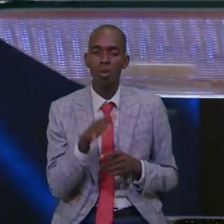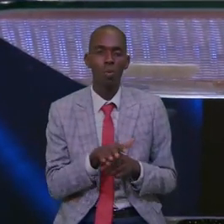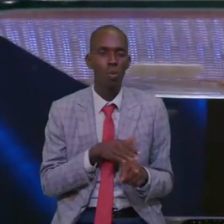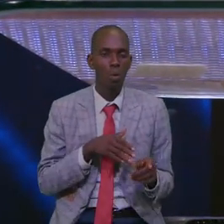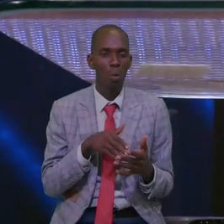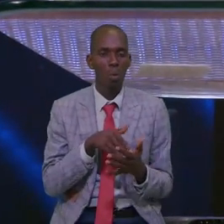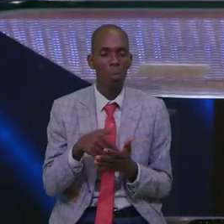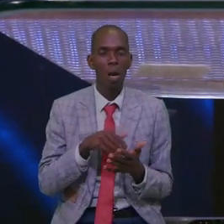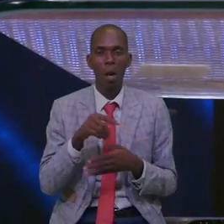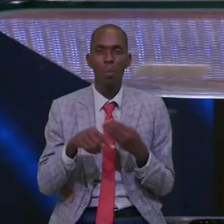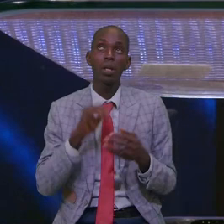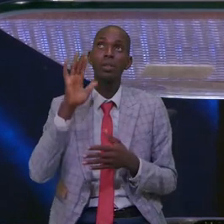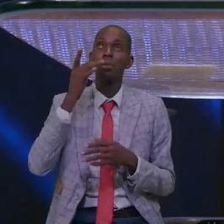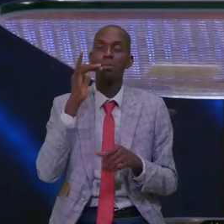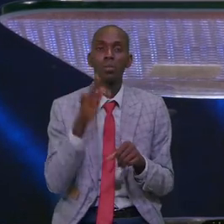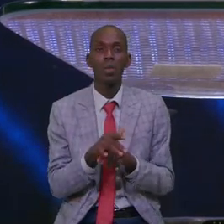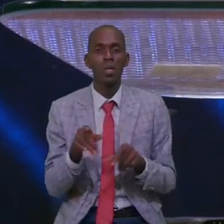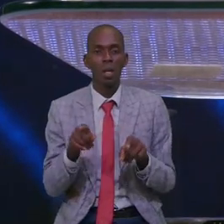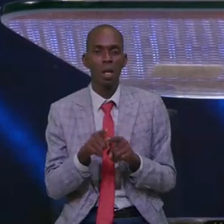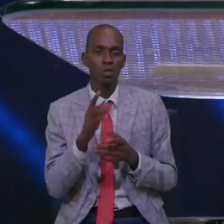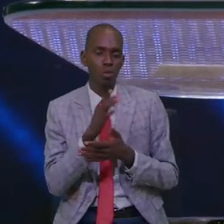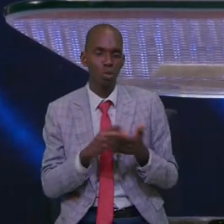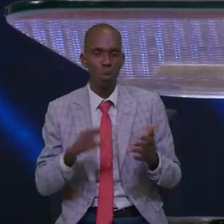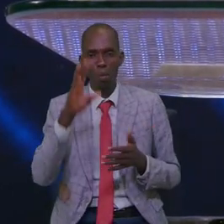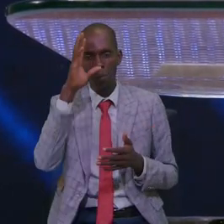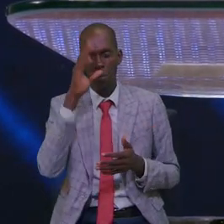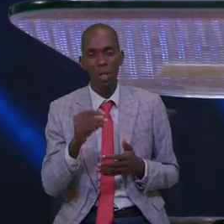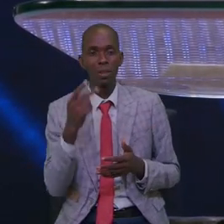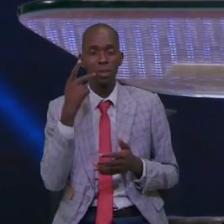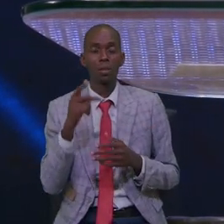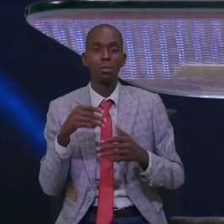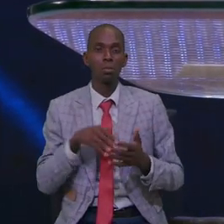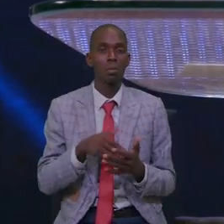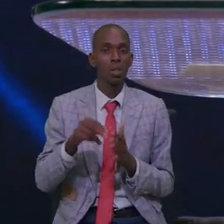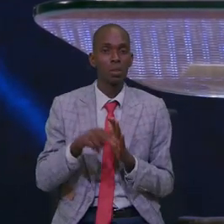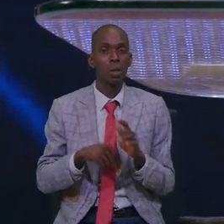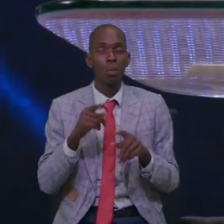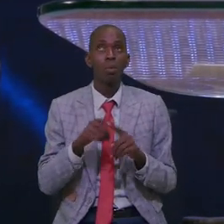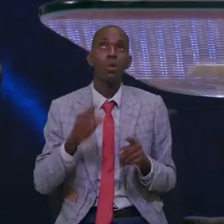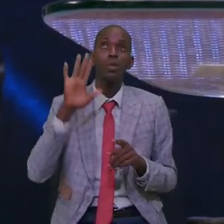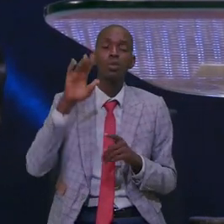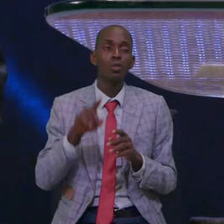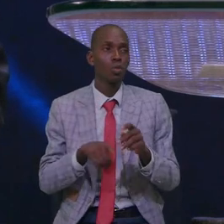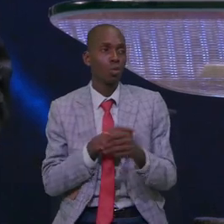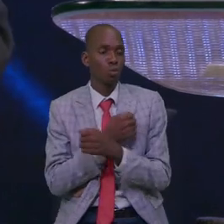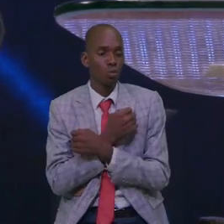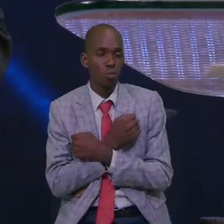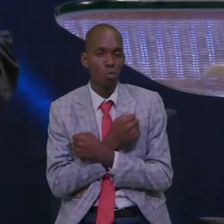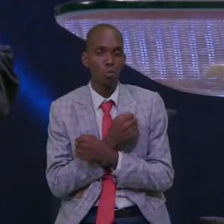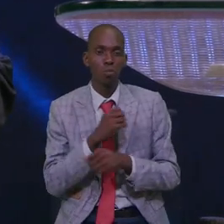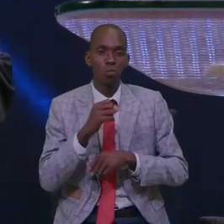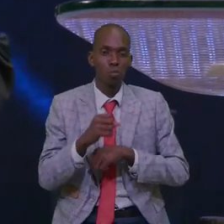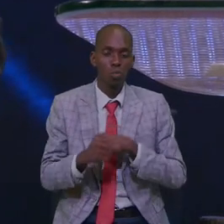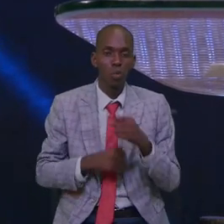his promise, as some men count slackness, but is long-suffering towards world,